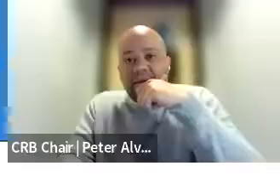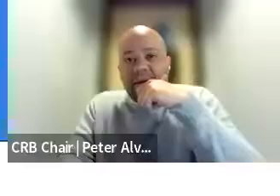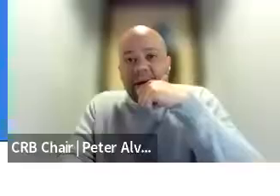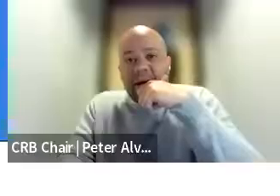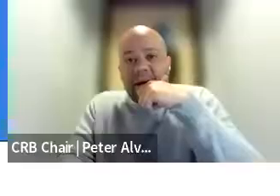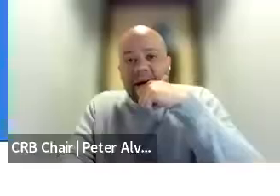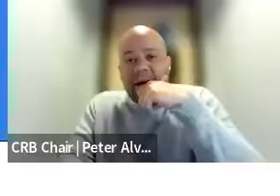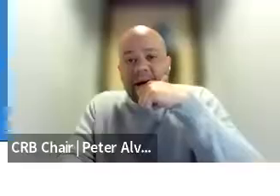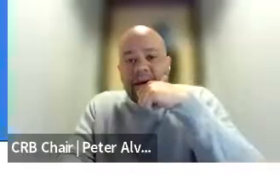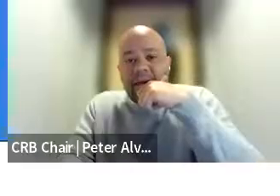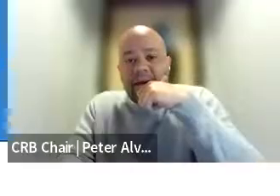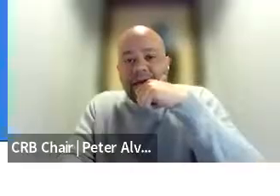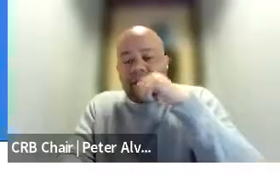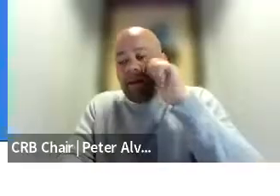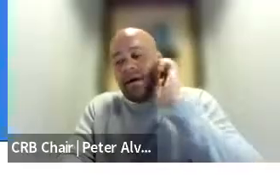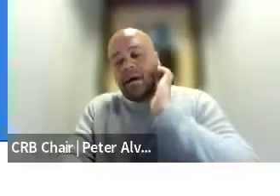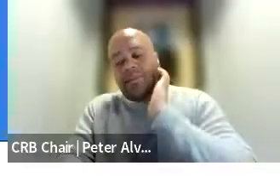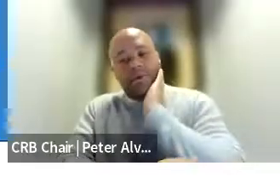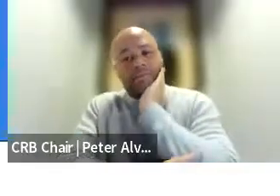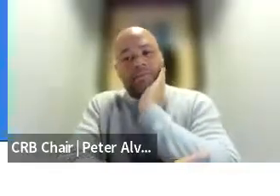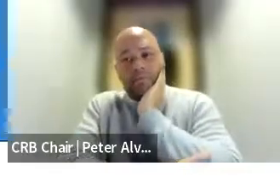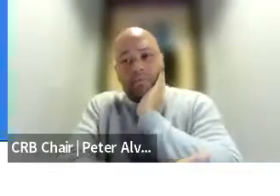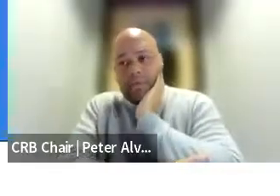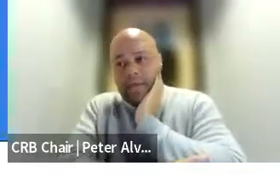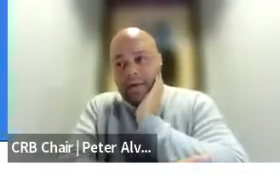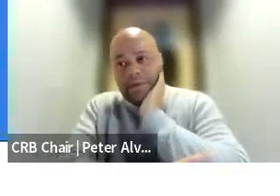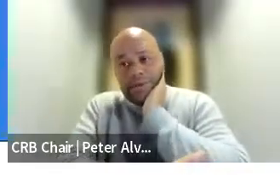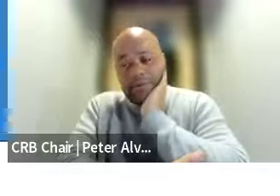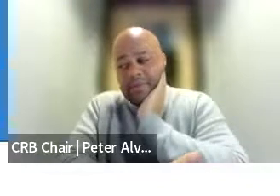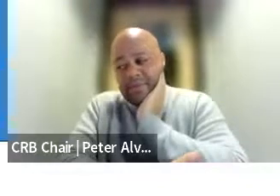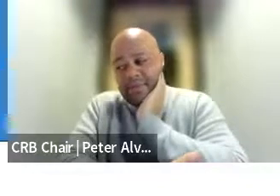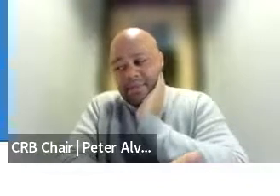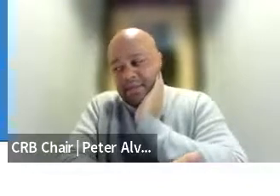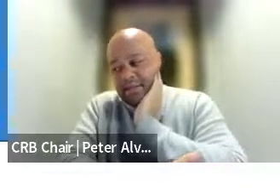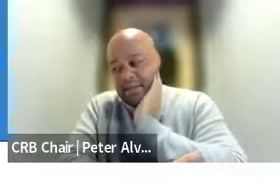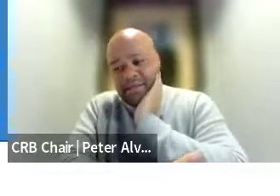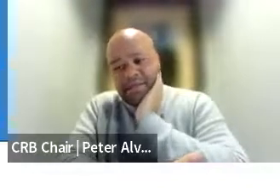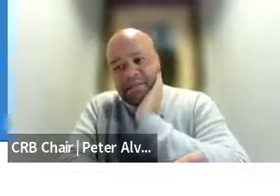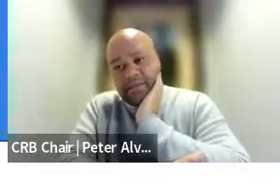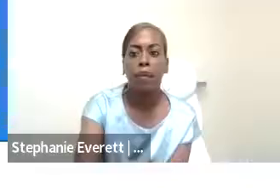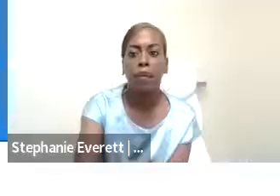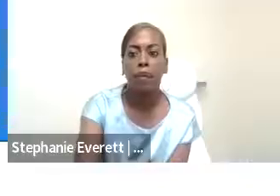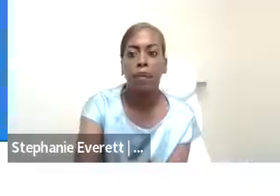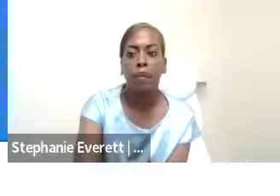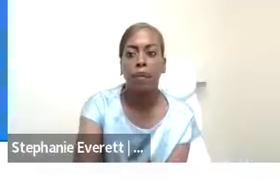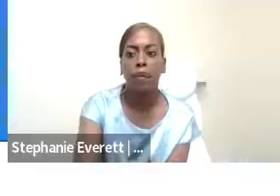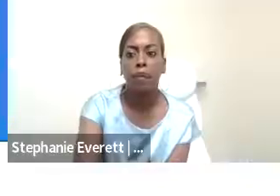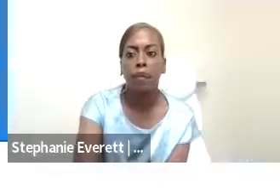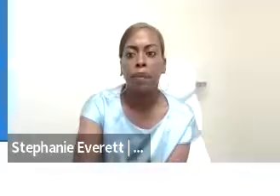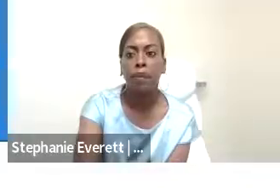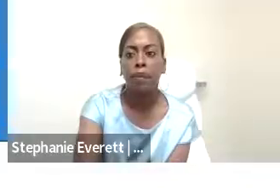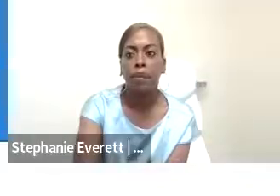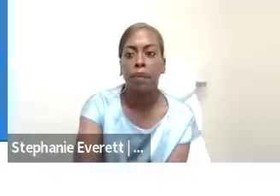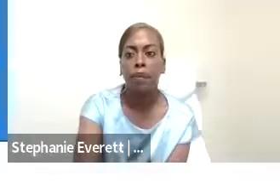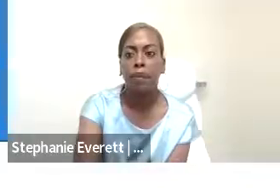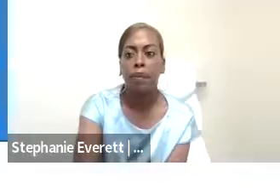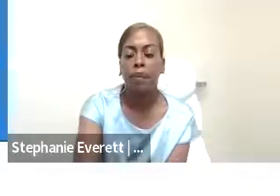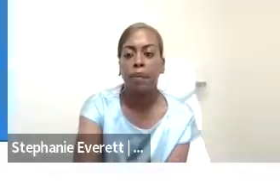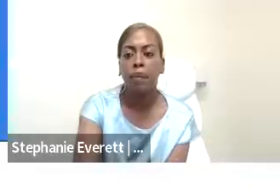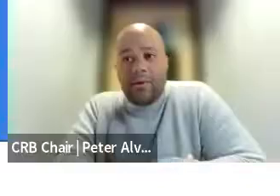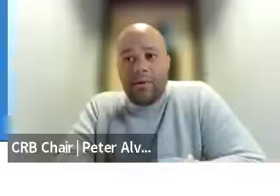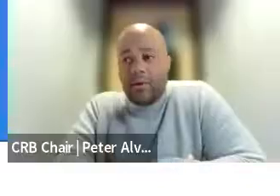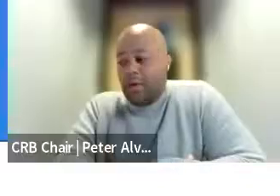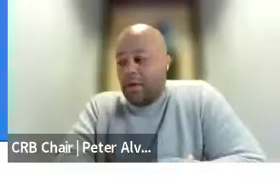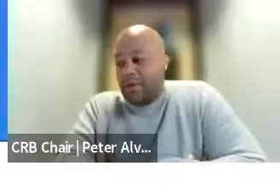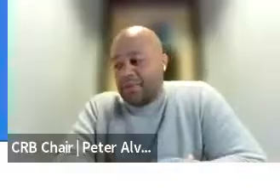Thank you on that. So here in the new business section, it's, you know, for board members, if you have